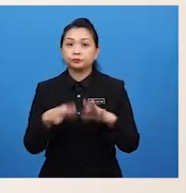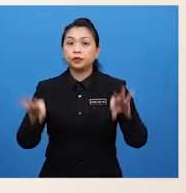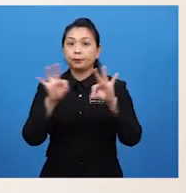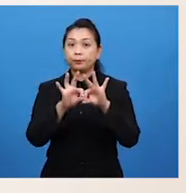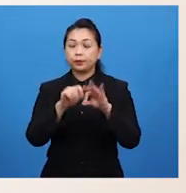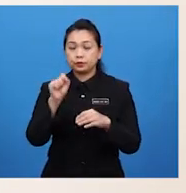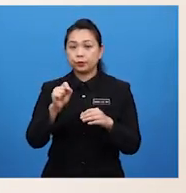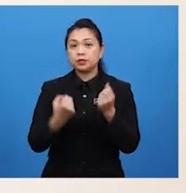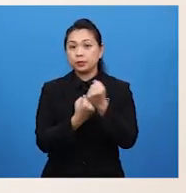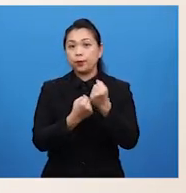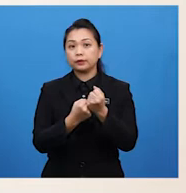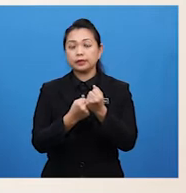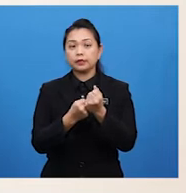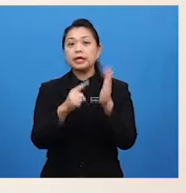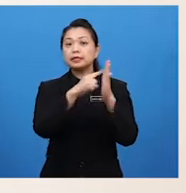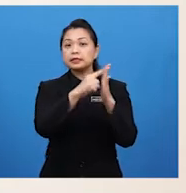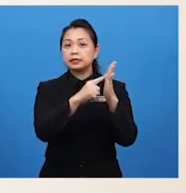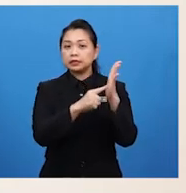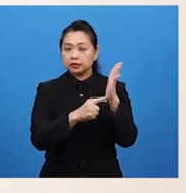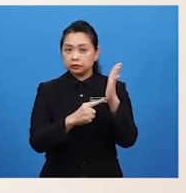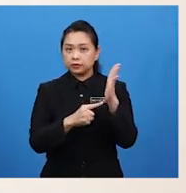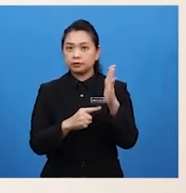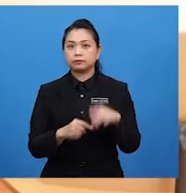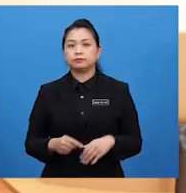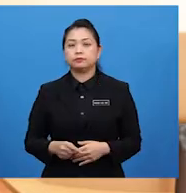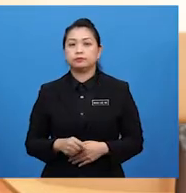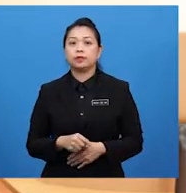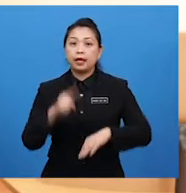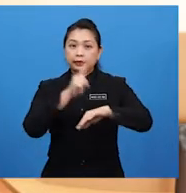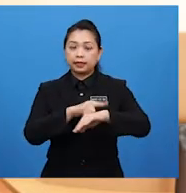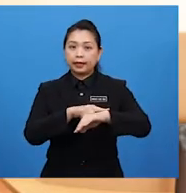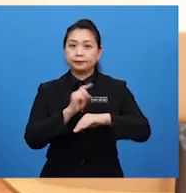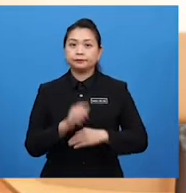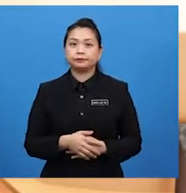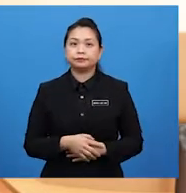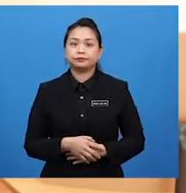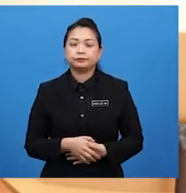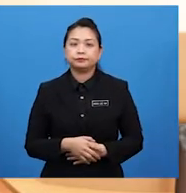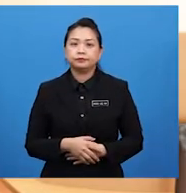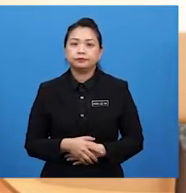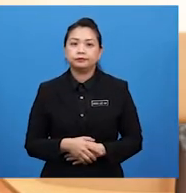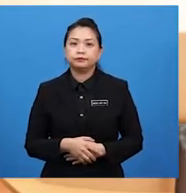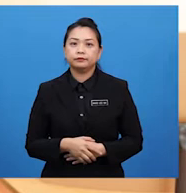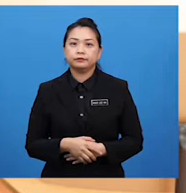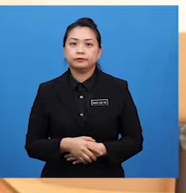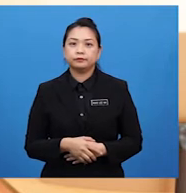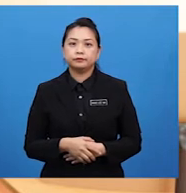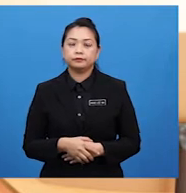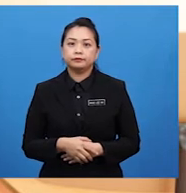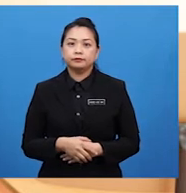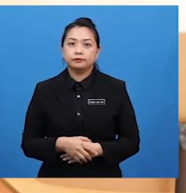point, supporting details, examples with tie-up, point 3, main point with supporting